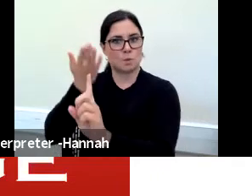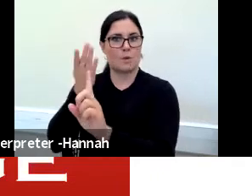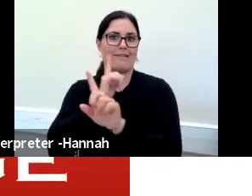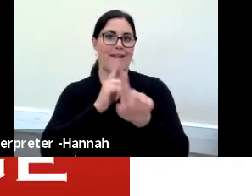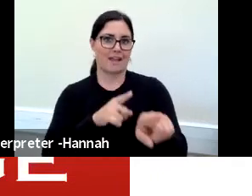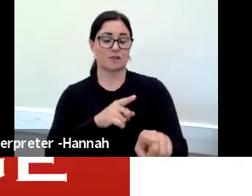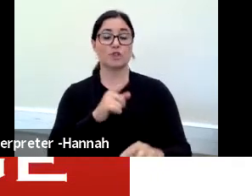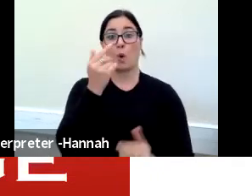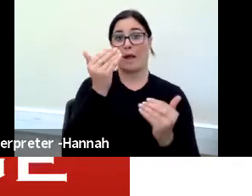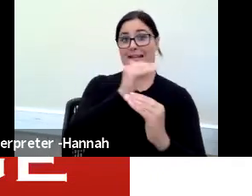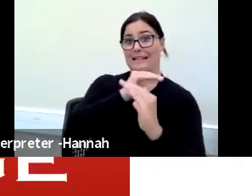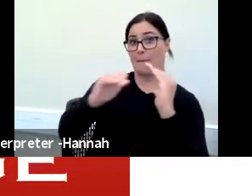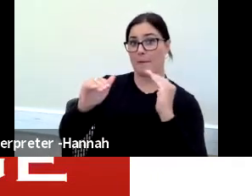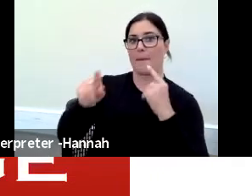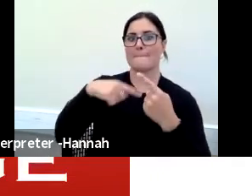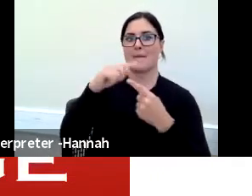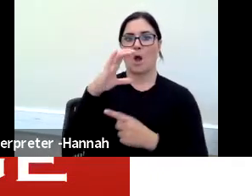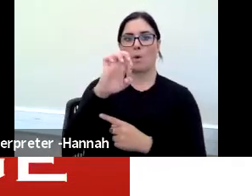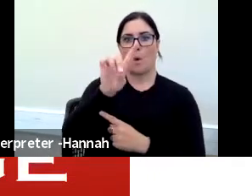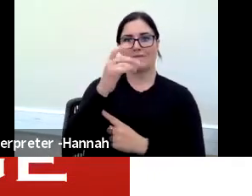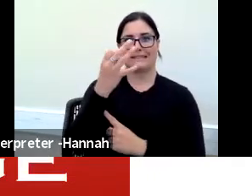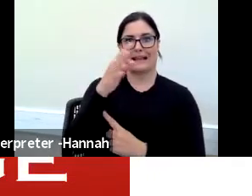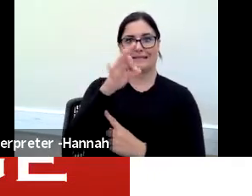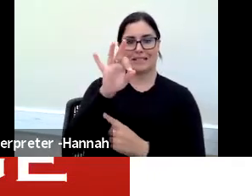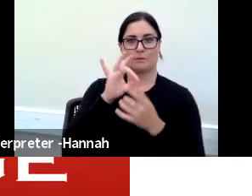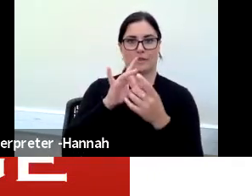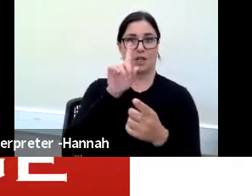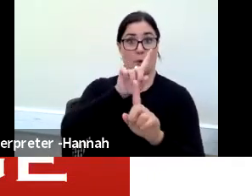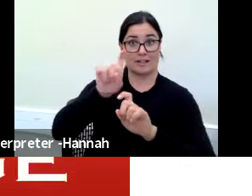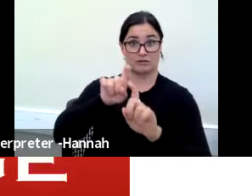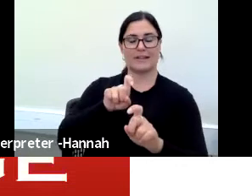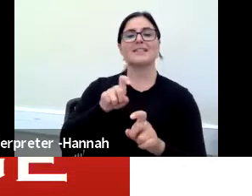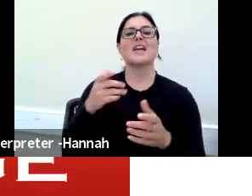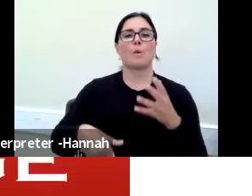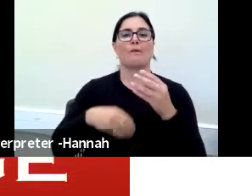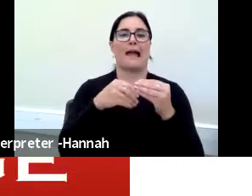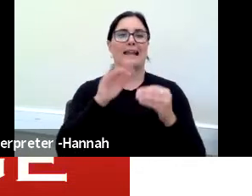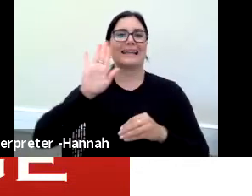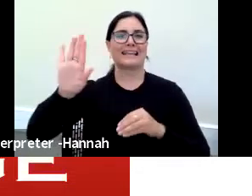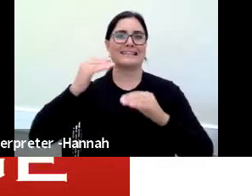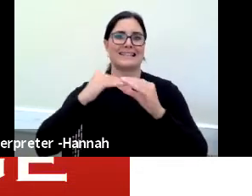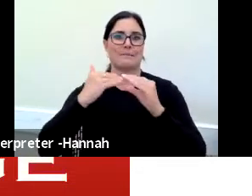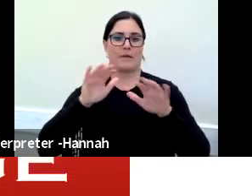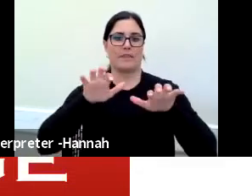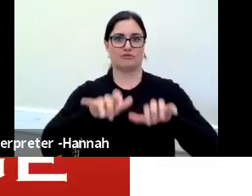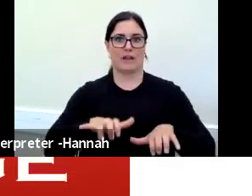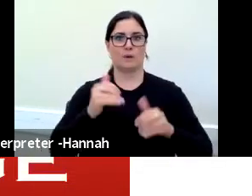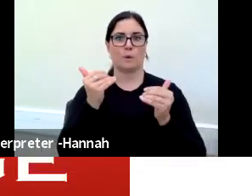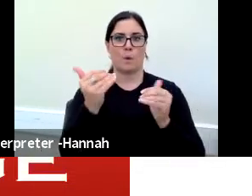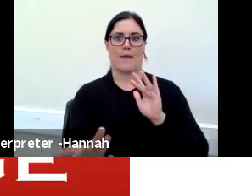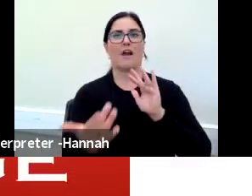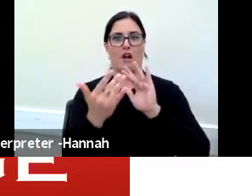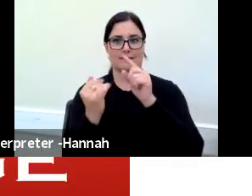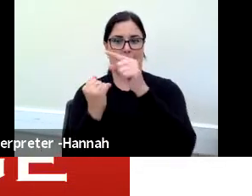should email to him, and we will make sure that his email is in the chat so that you can email him with any of your questions related to that. During